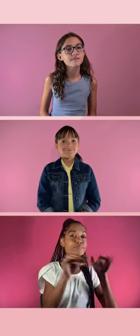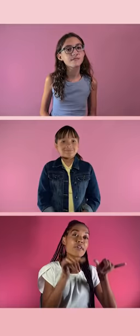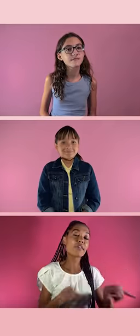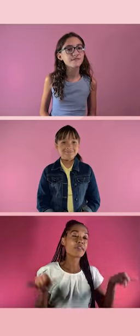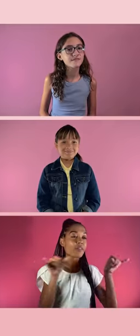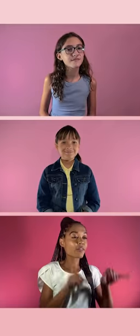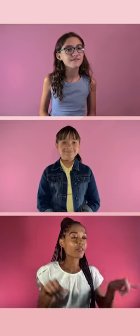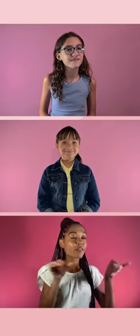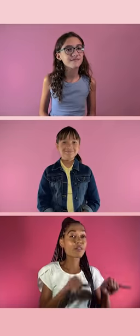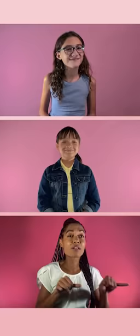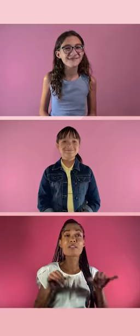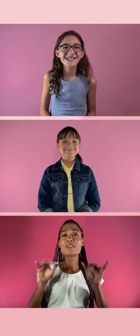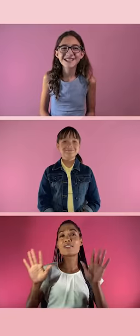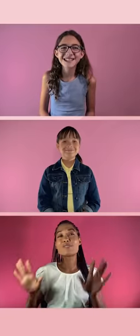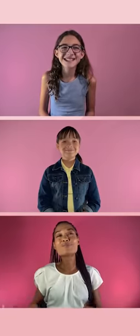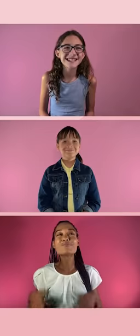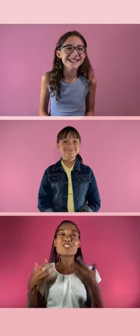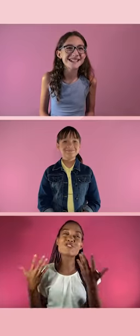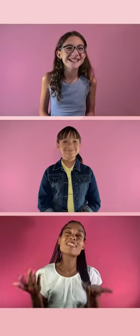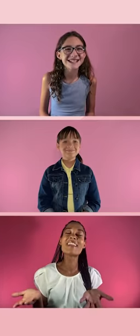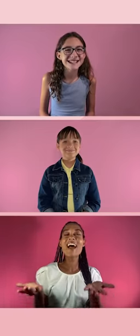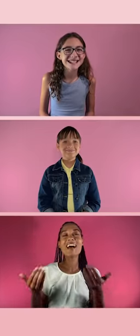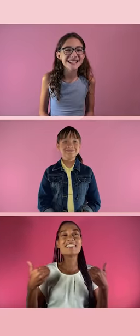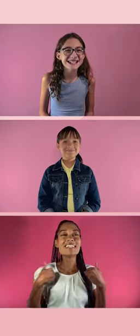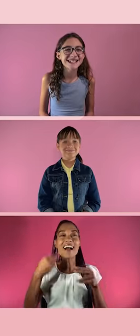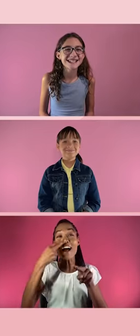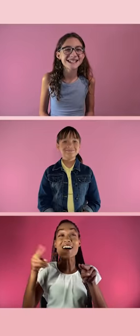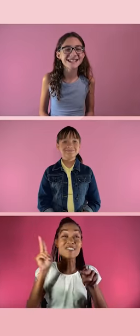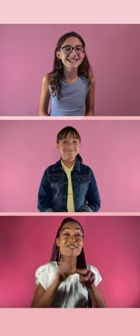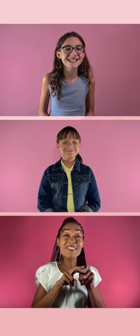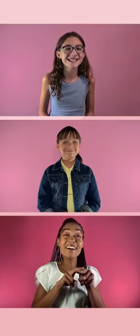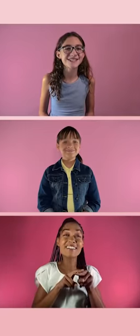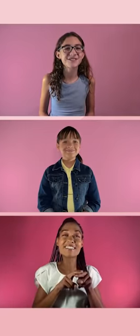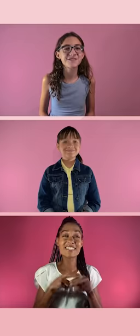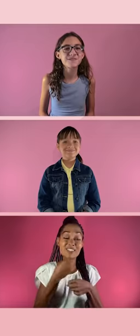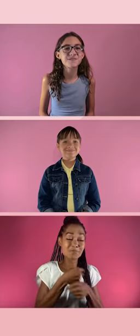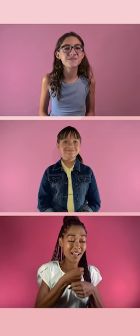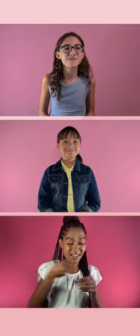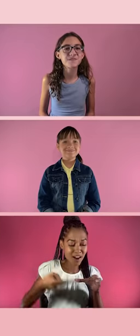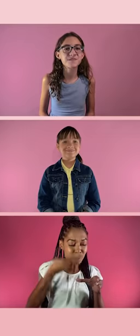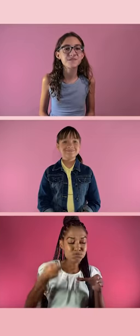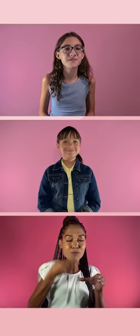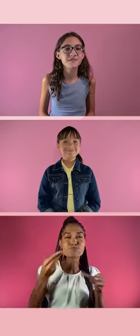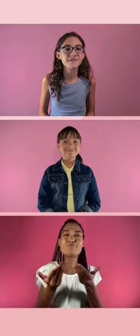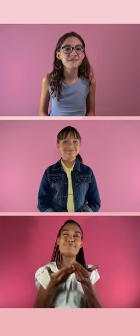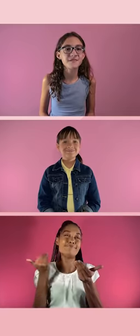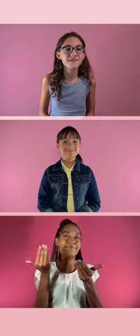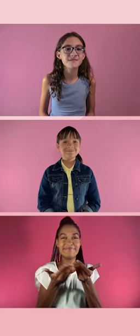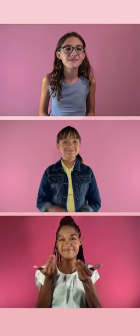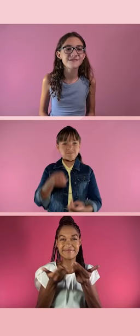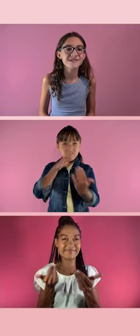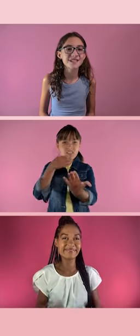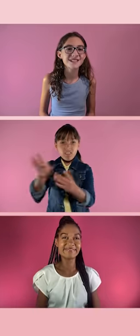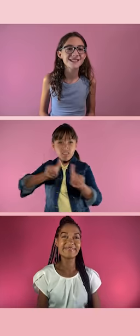Naveen would say, a stick in the mud. When you allow yourself to relax and have a little fun, even making a pot of swamp gumbo isn't